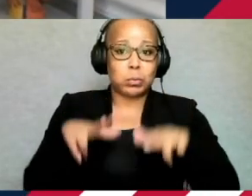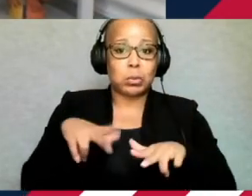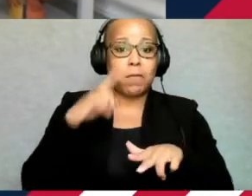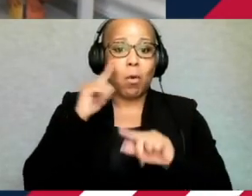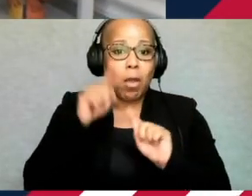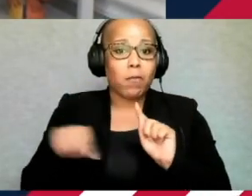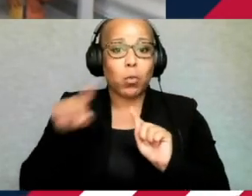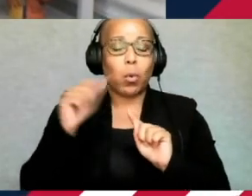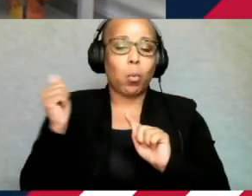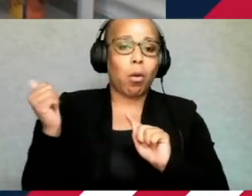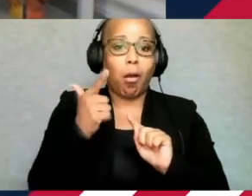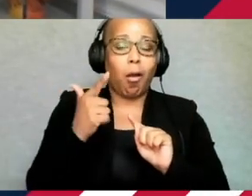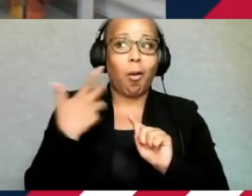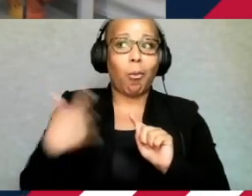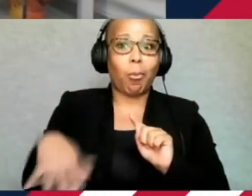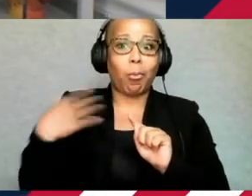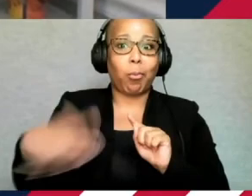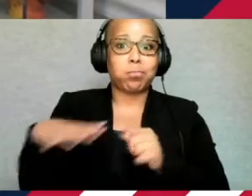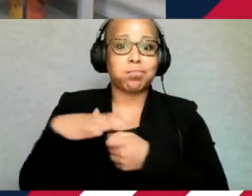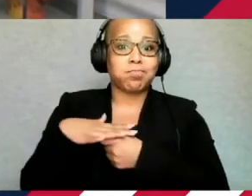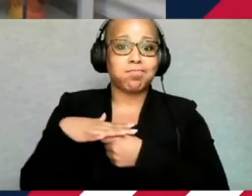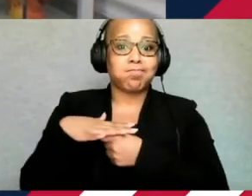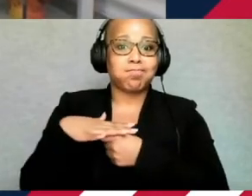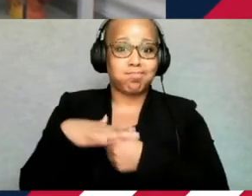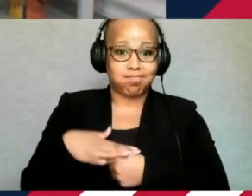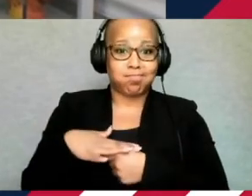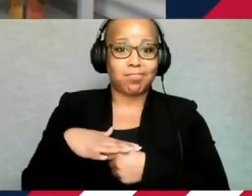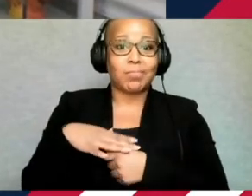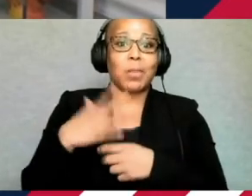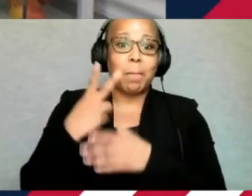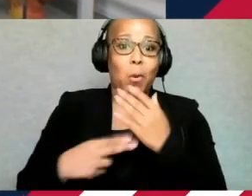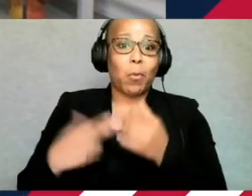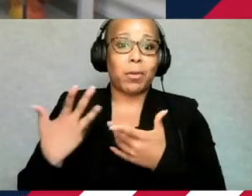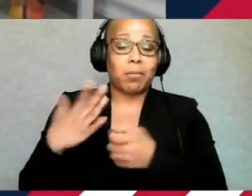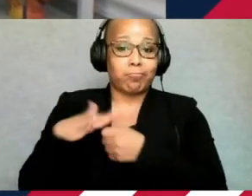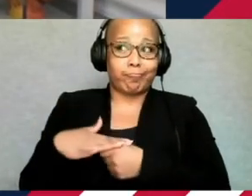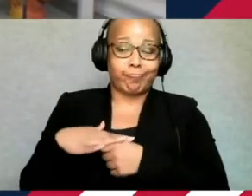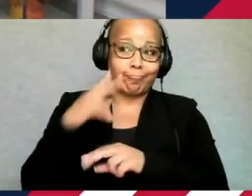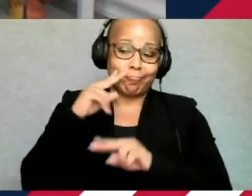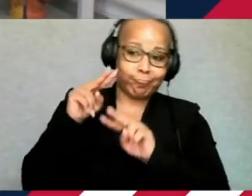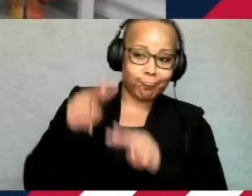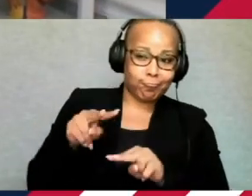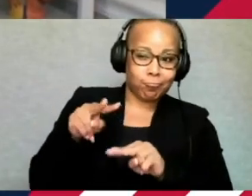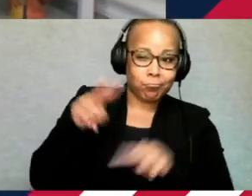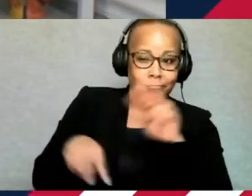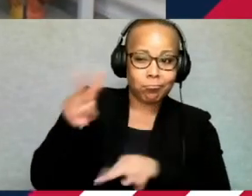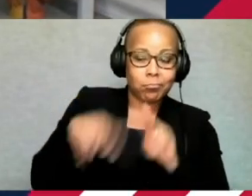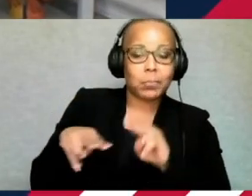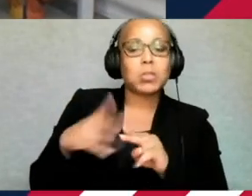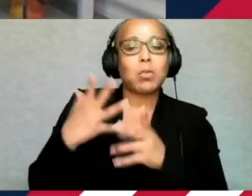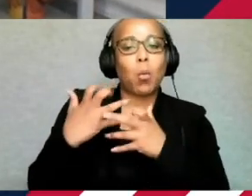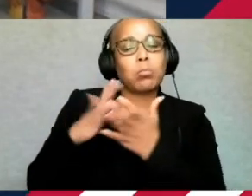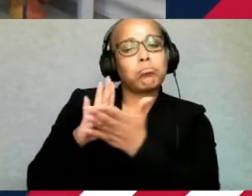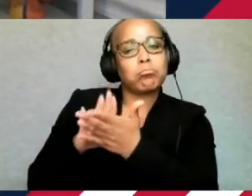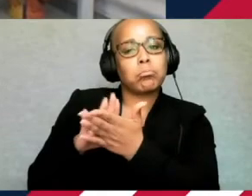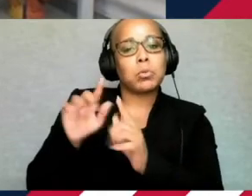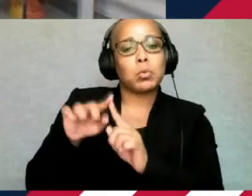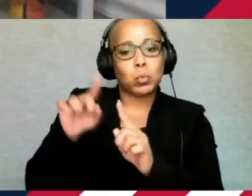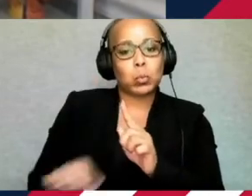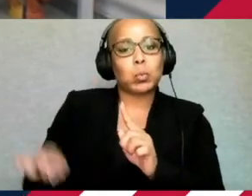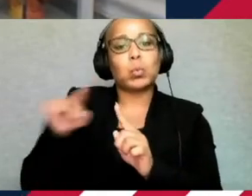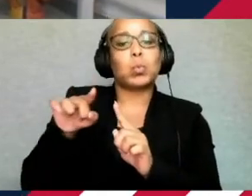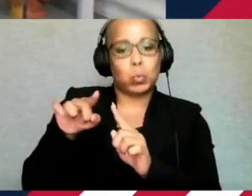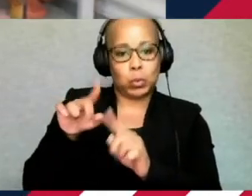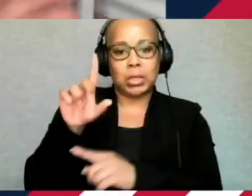all under an extra layer of both scrutiny as well as stress. So I want to give a round of applause to the